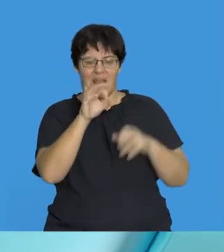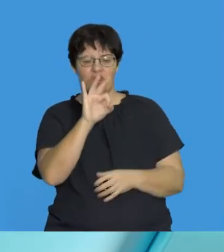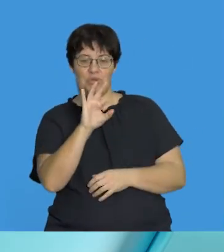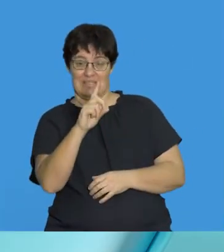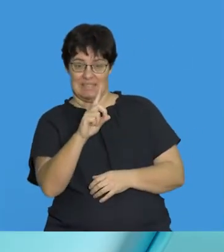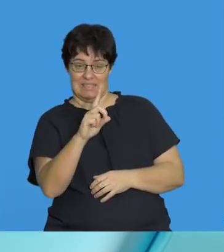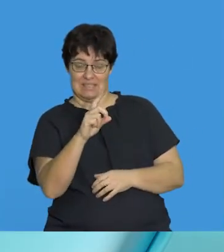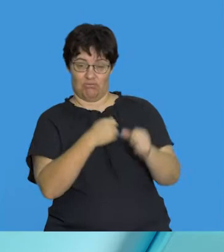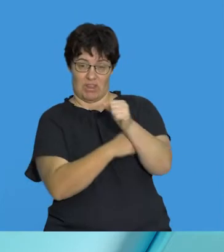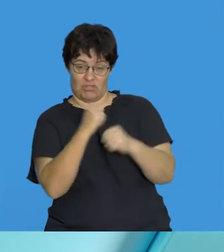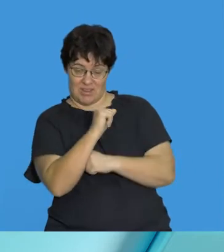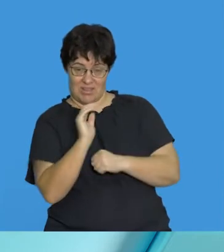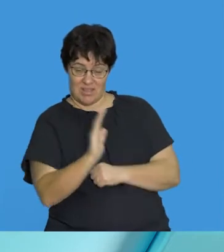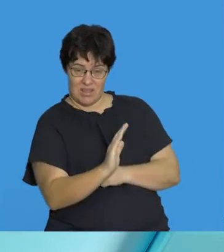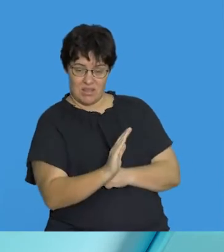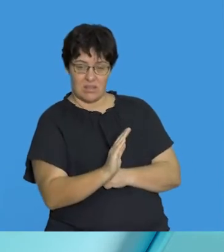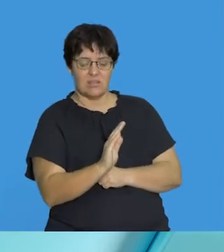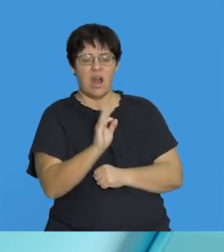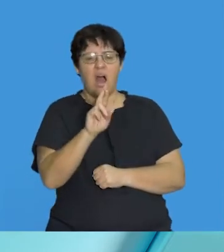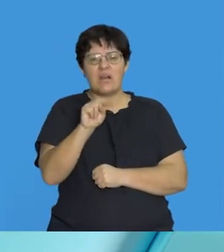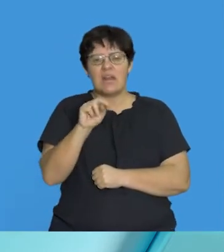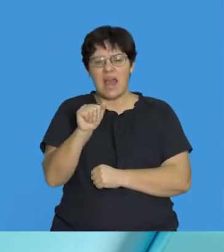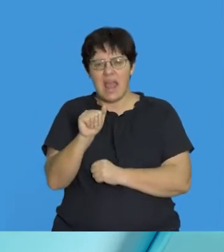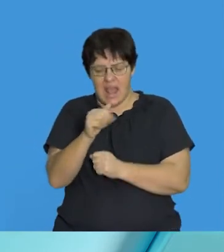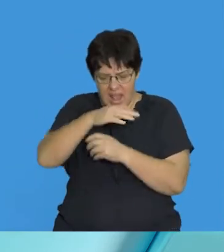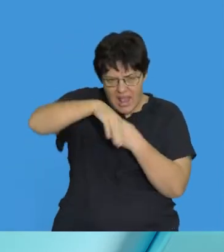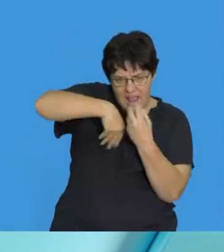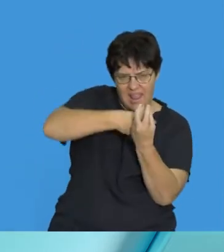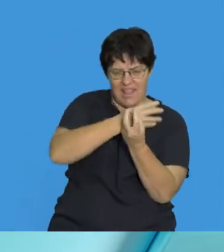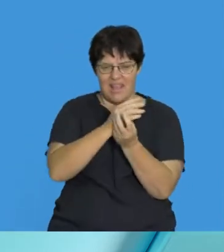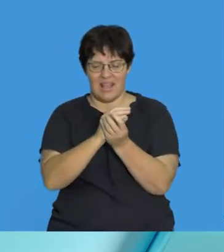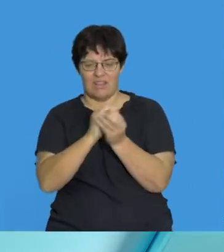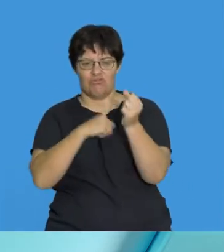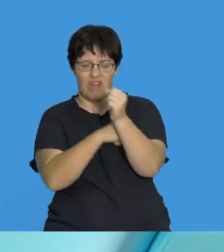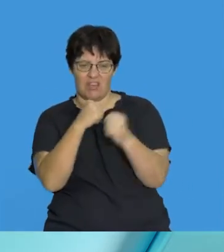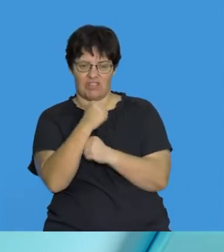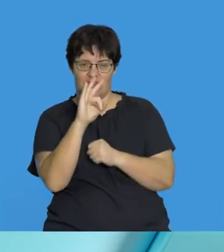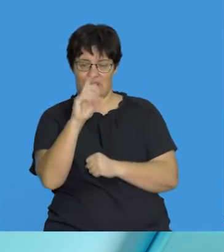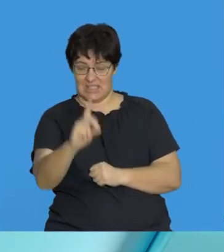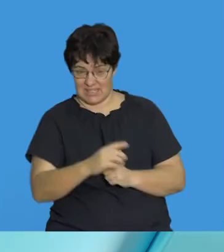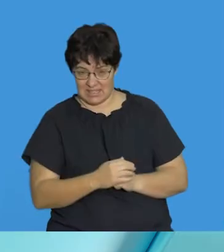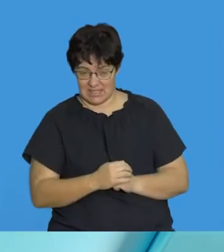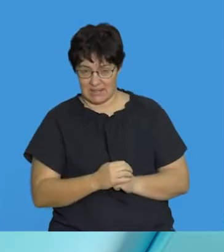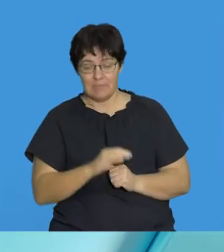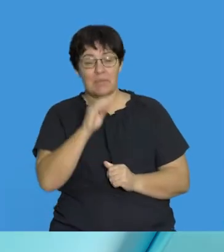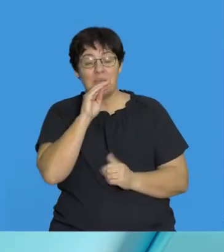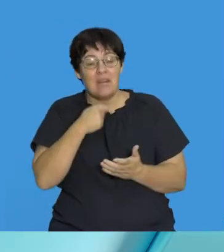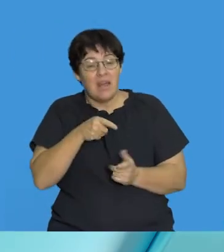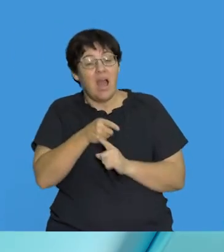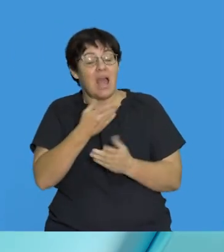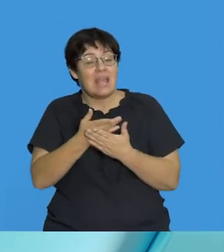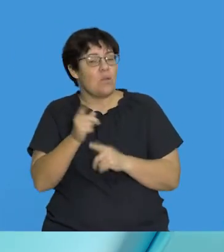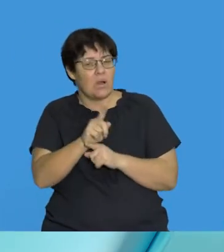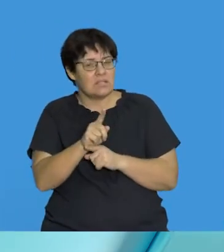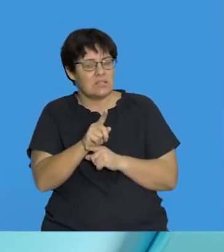a three-dimensional structure, which is a type of RNA that is wrapped up into a three-dimensional structure that has the ability to be able